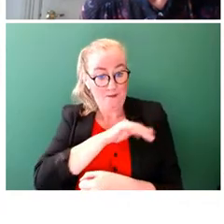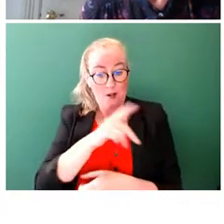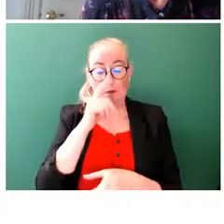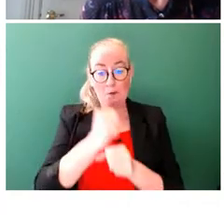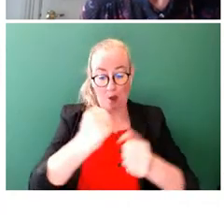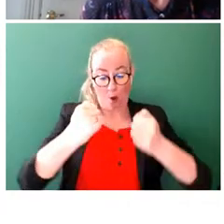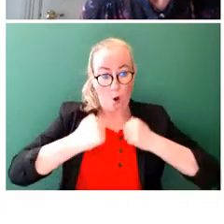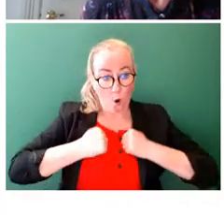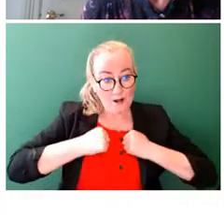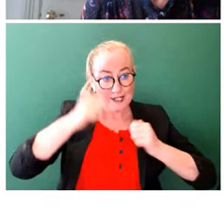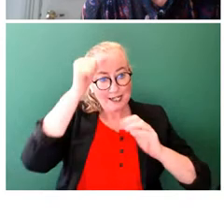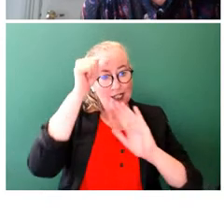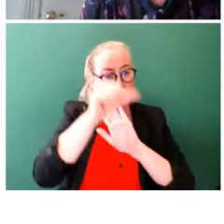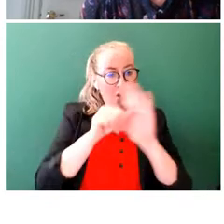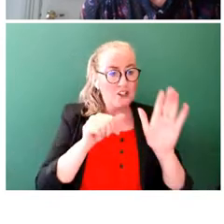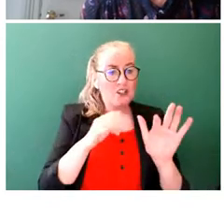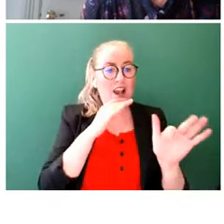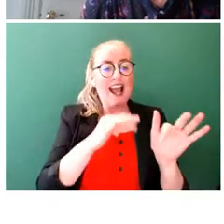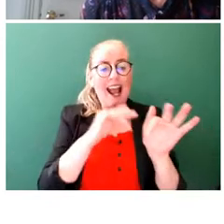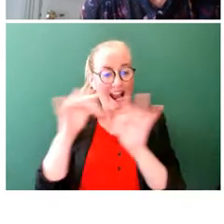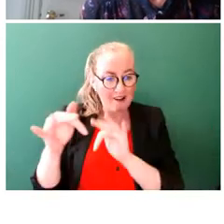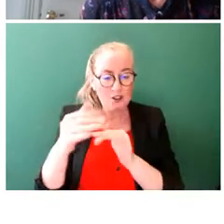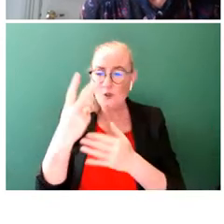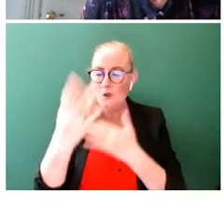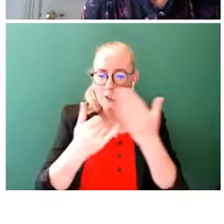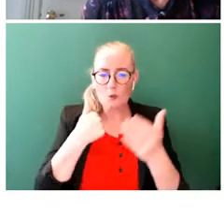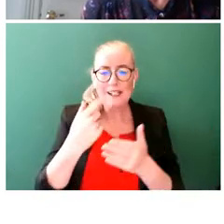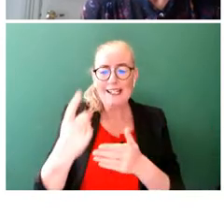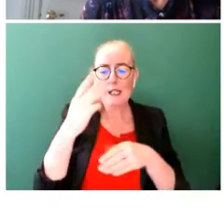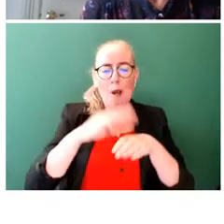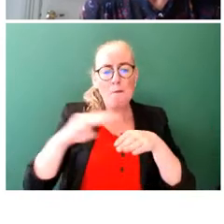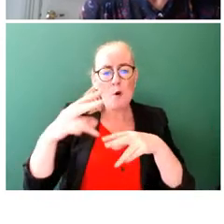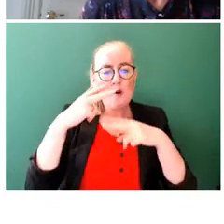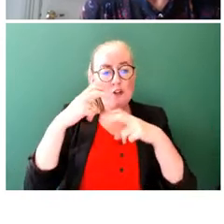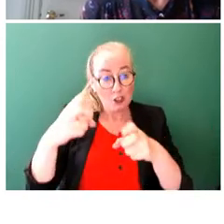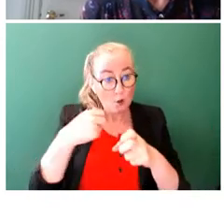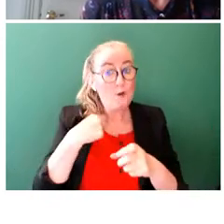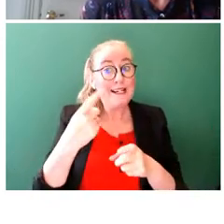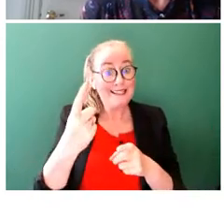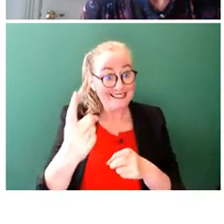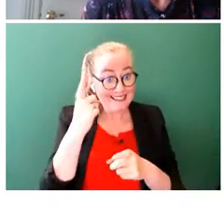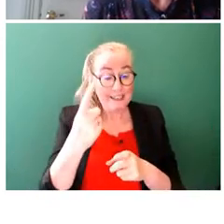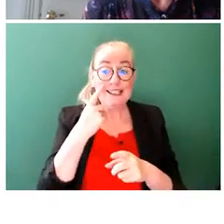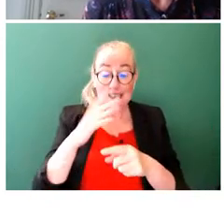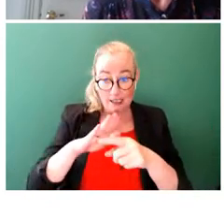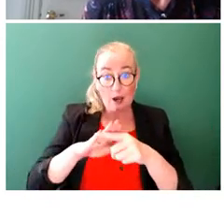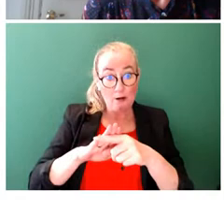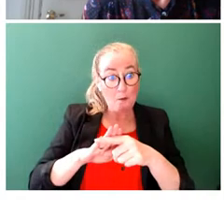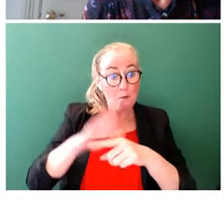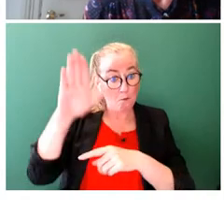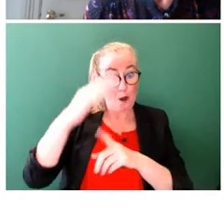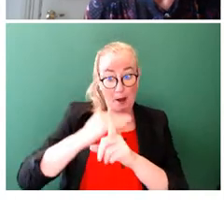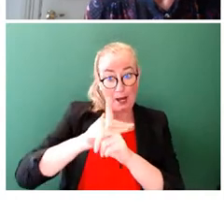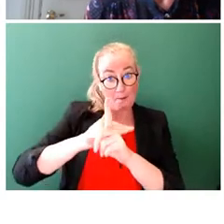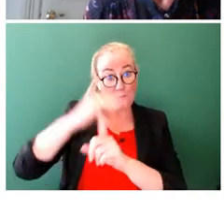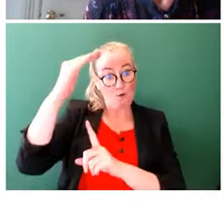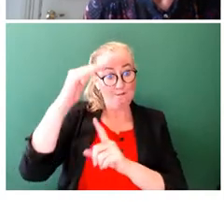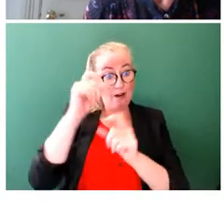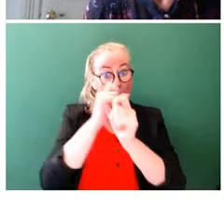experiences. And after 2 years, again, we conducted some research and we saw that there was quite an improvement on awareness and understanding.